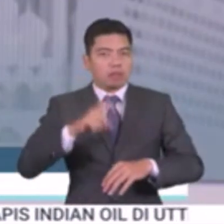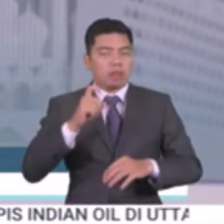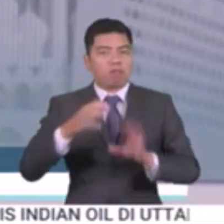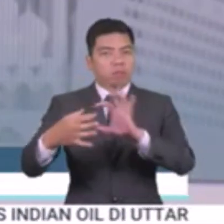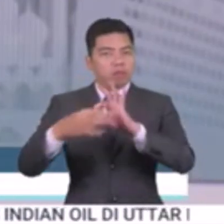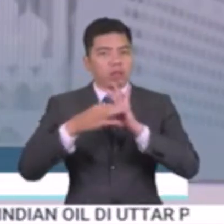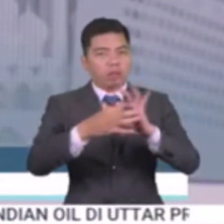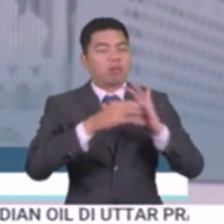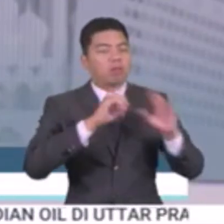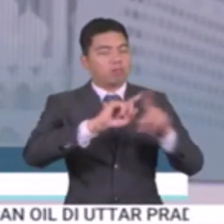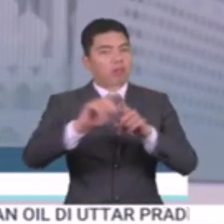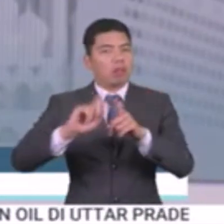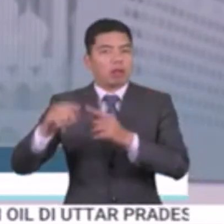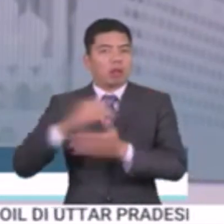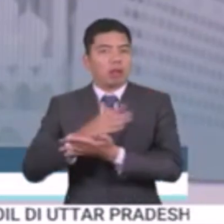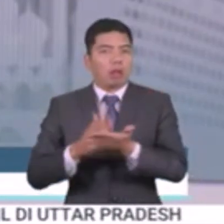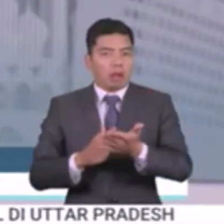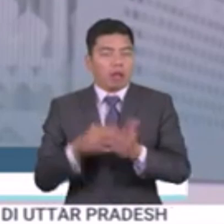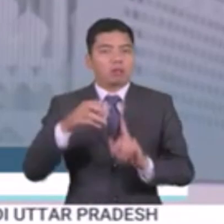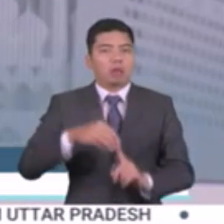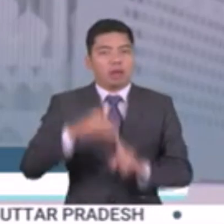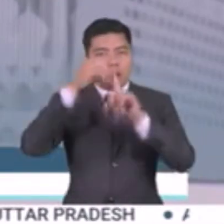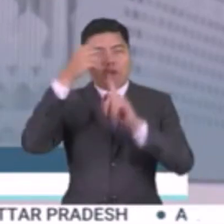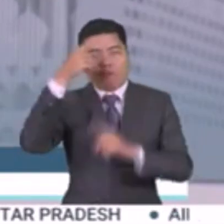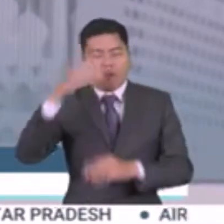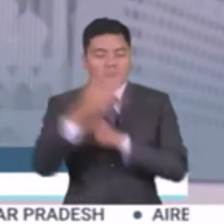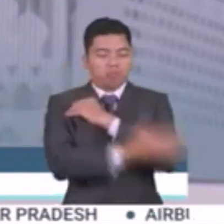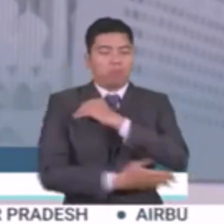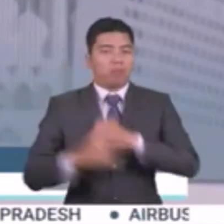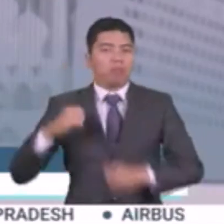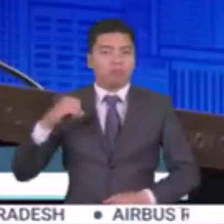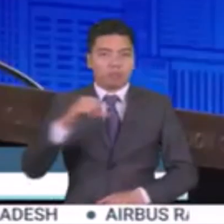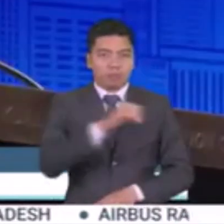untuk pelbagai pihak, khususnya negara anggota.